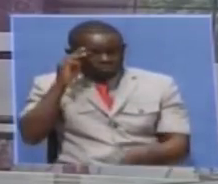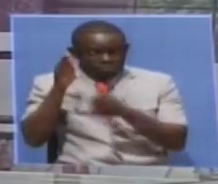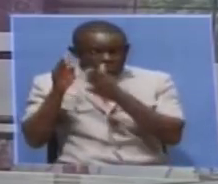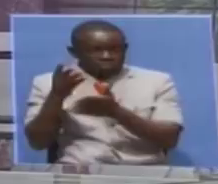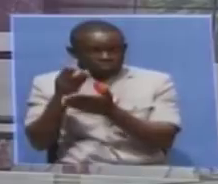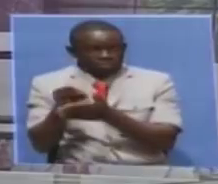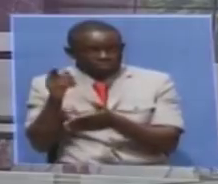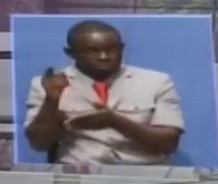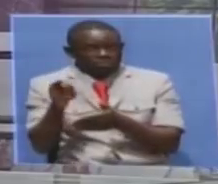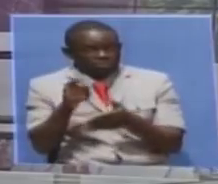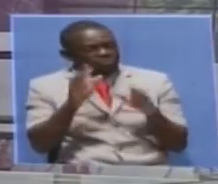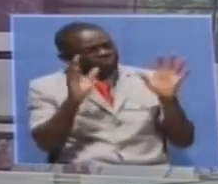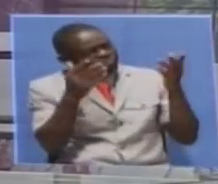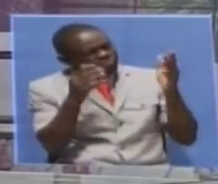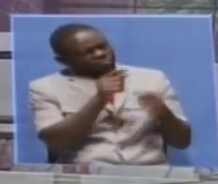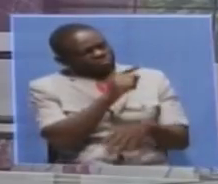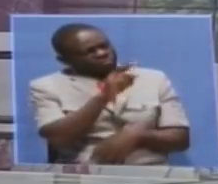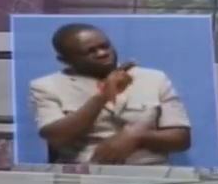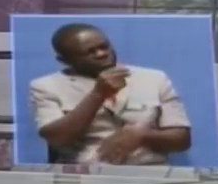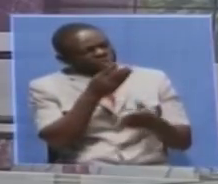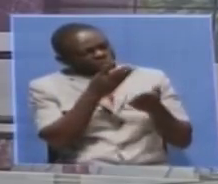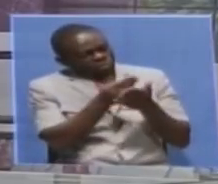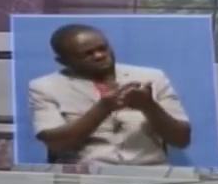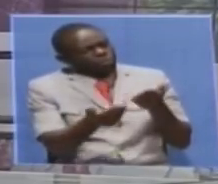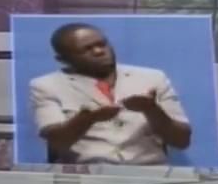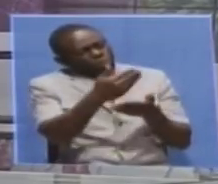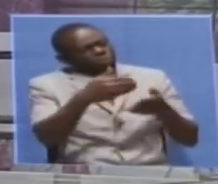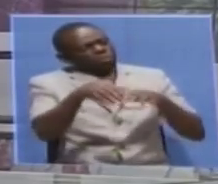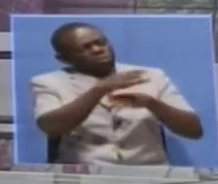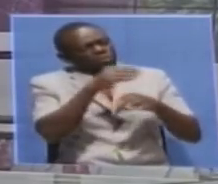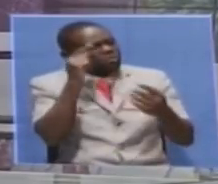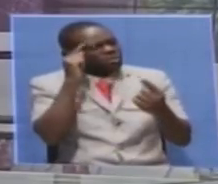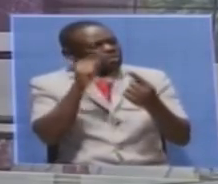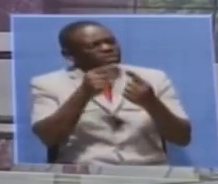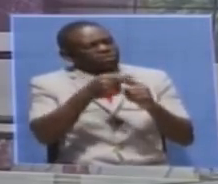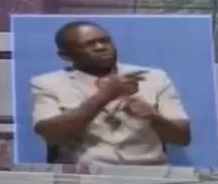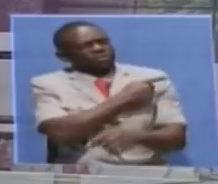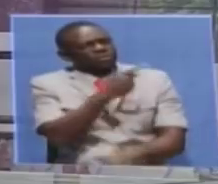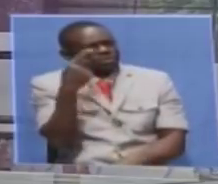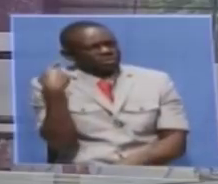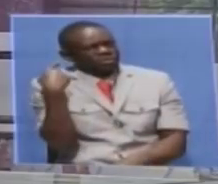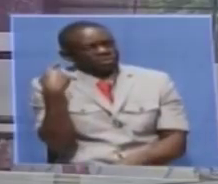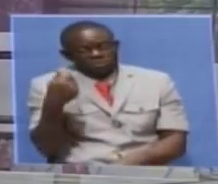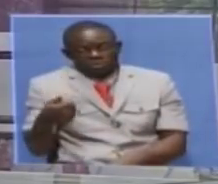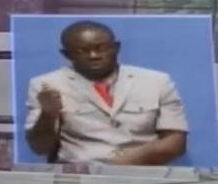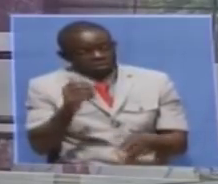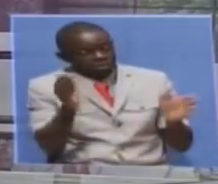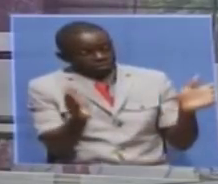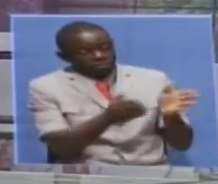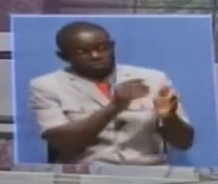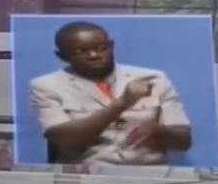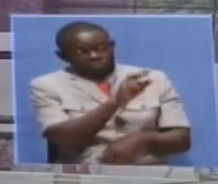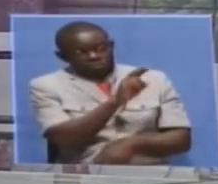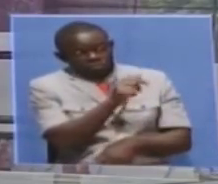for surpassing the parliamentary target. She has further encouraged the authority to encourage tax compliance